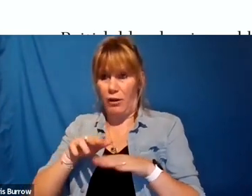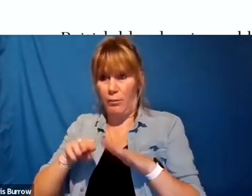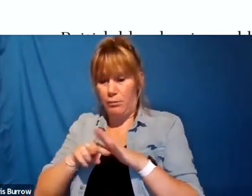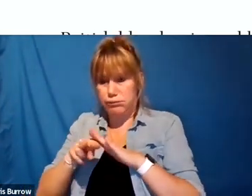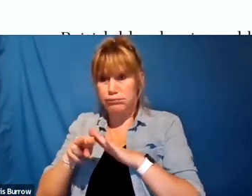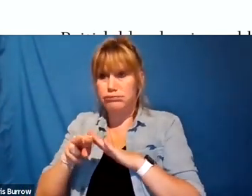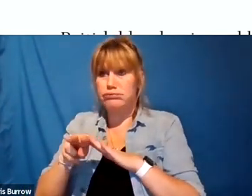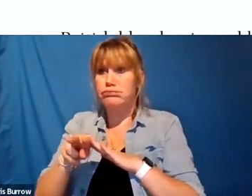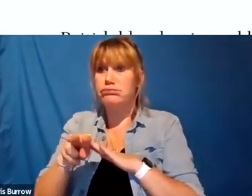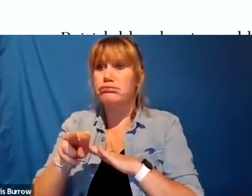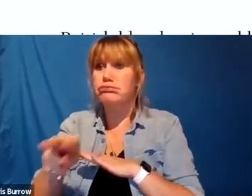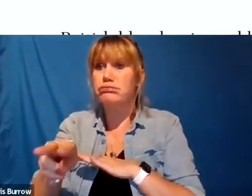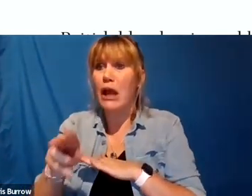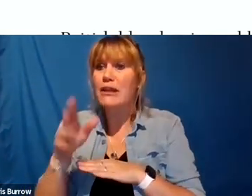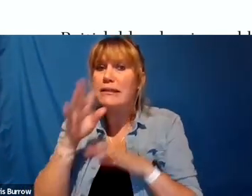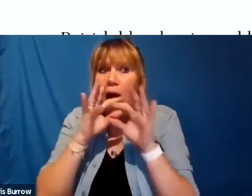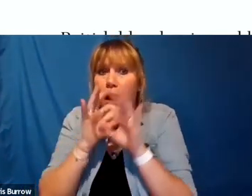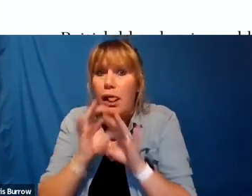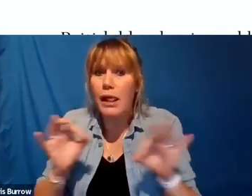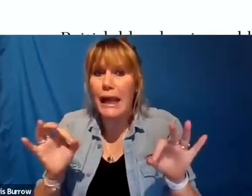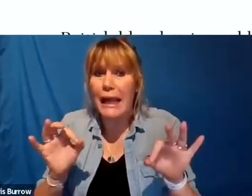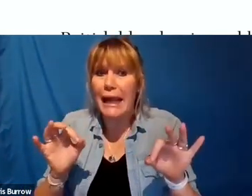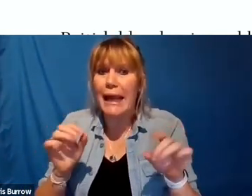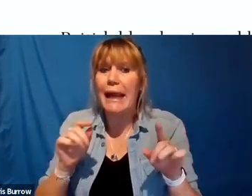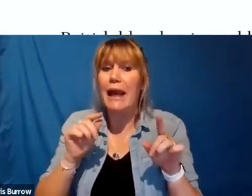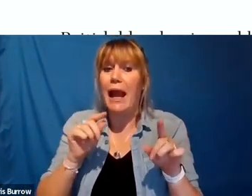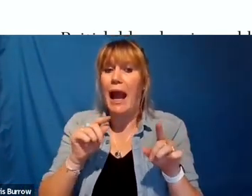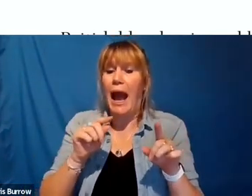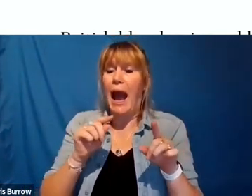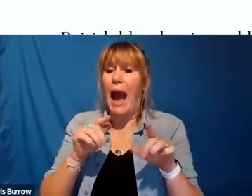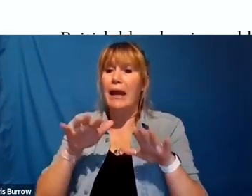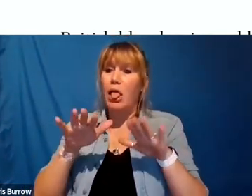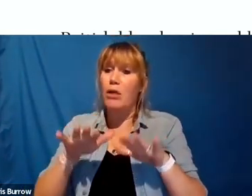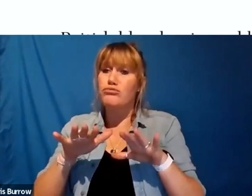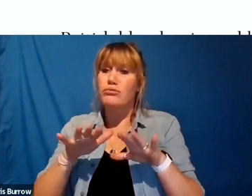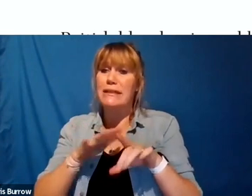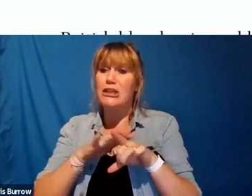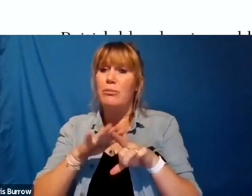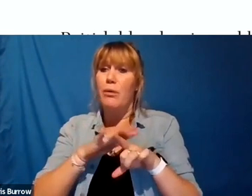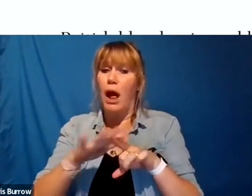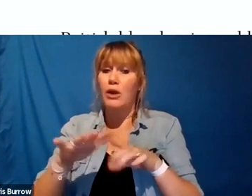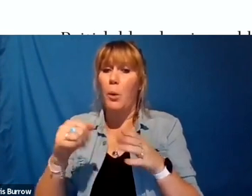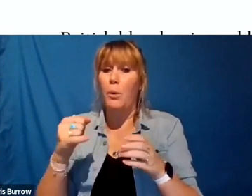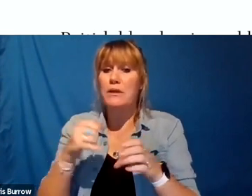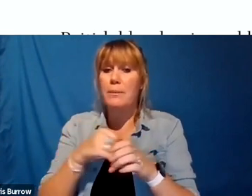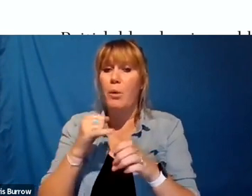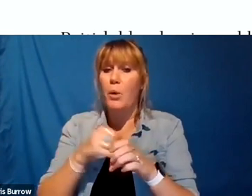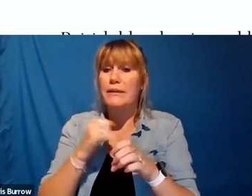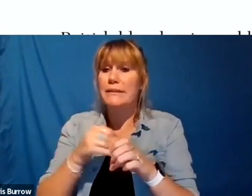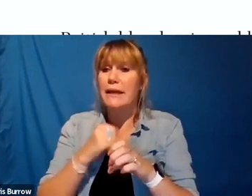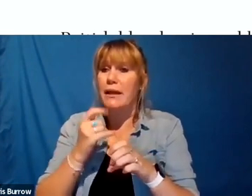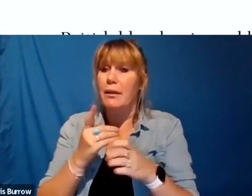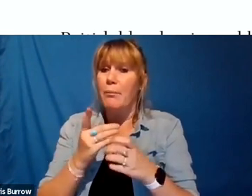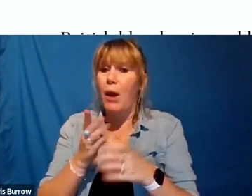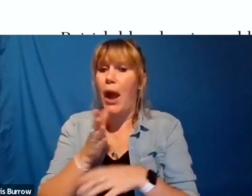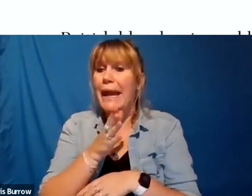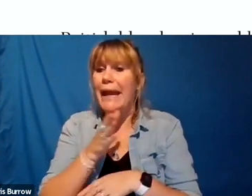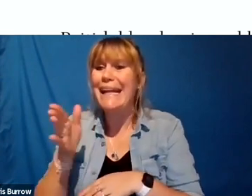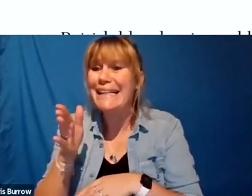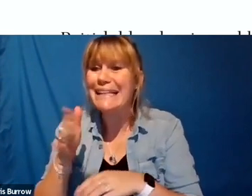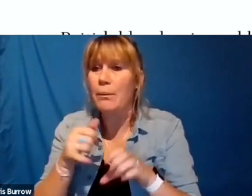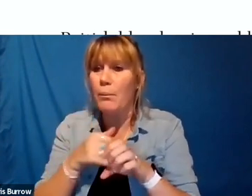And in it, the stepdaughter's British blood was poisoned by what was called an untraceable Eastern